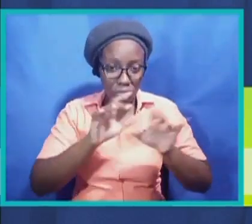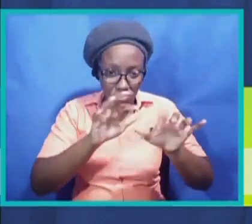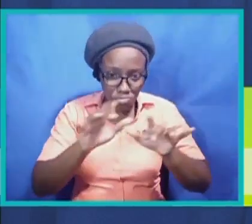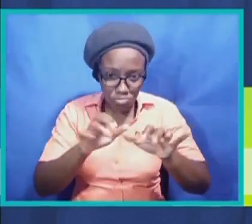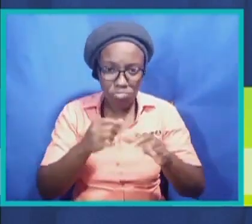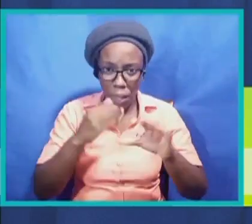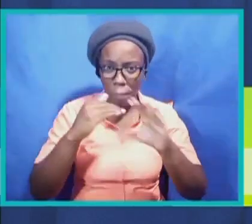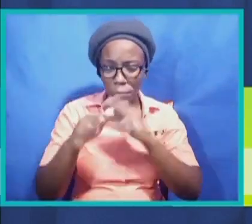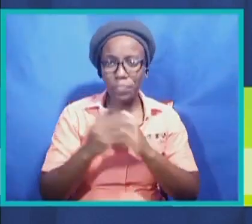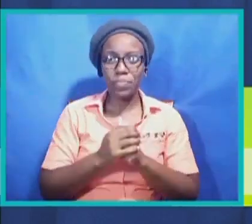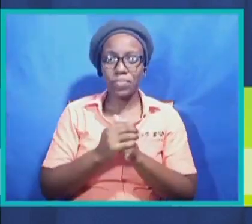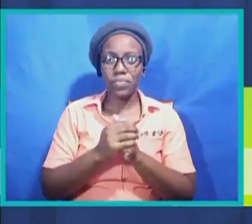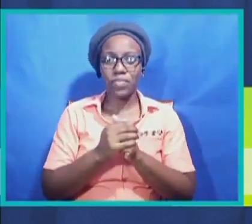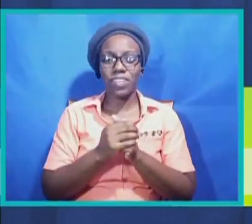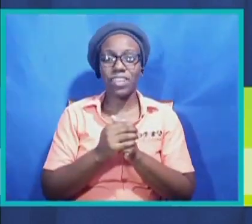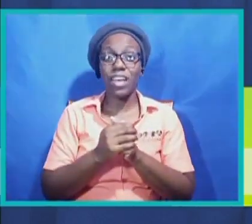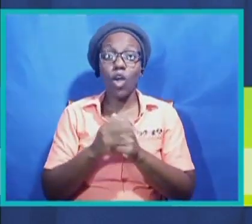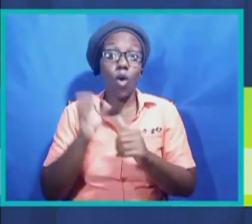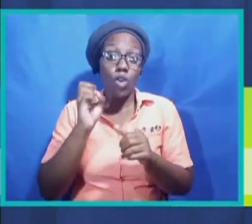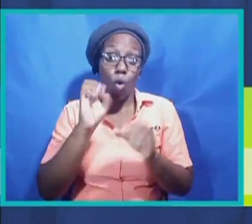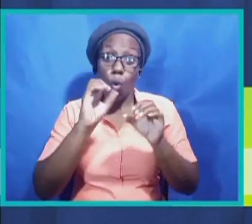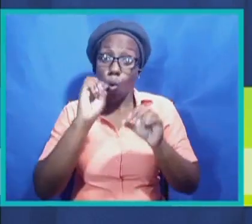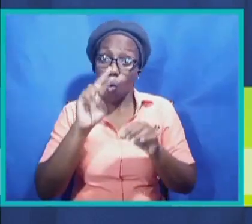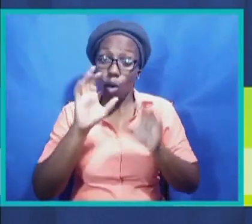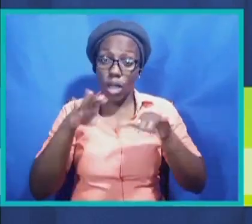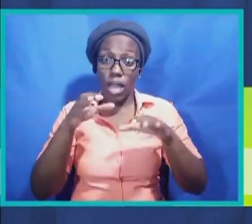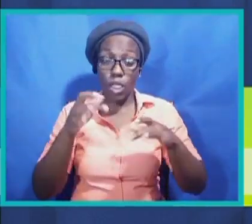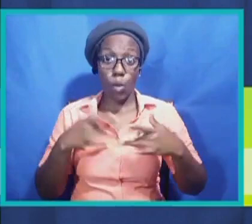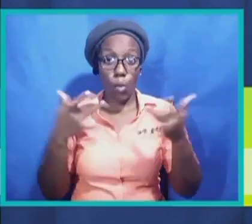622-4010 or WhatsApp us on